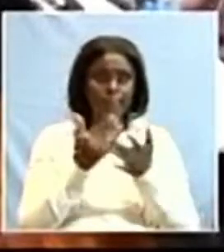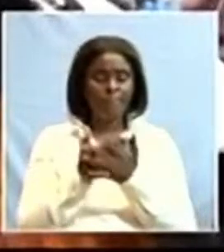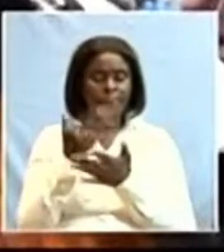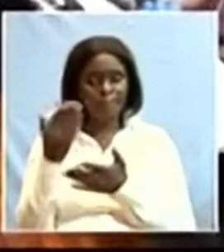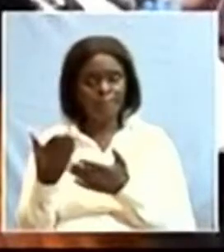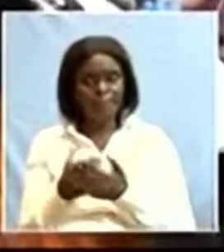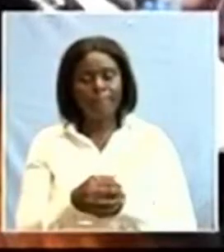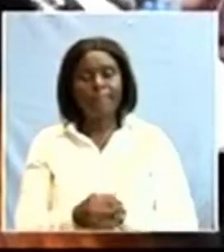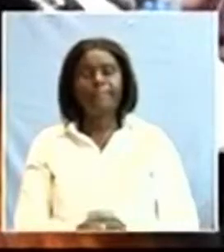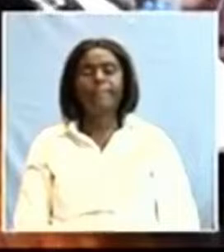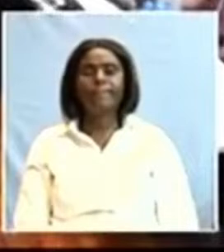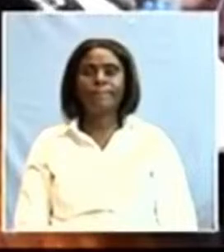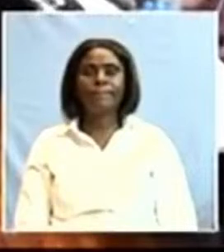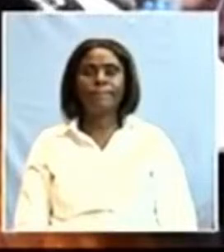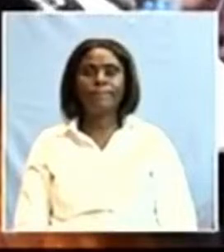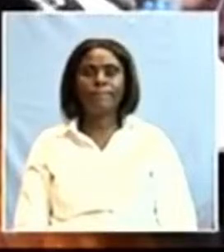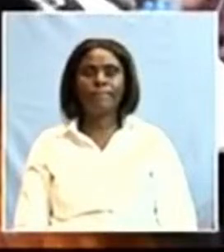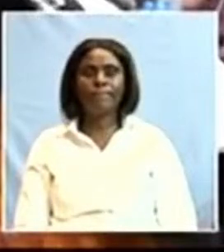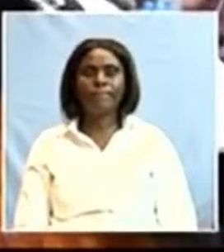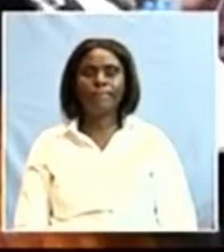Procurement.